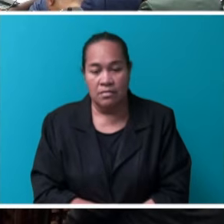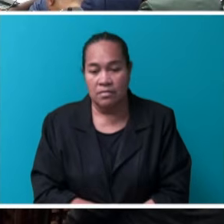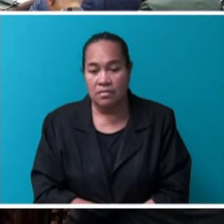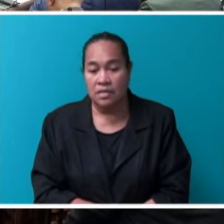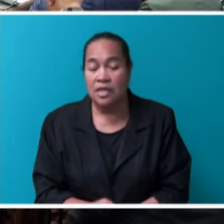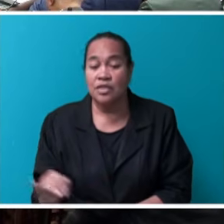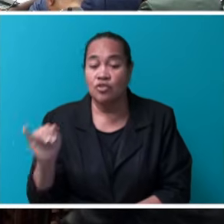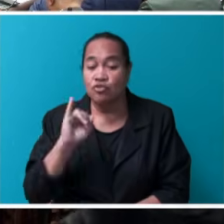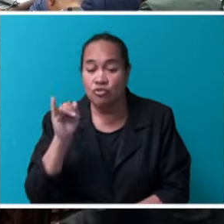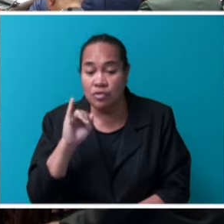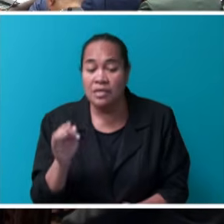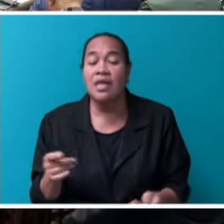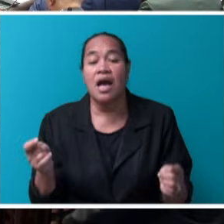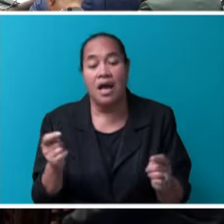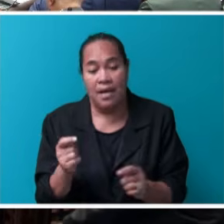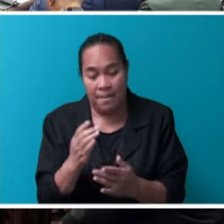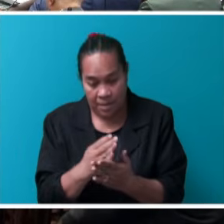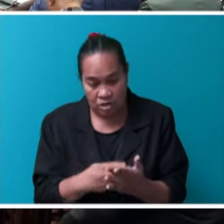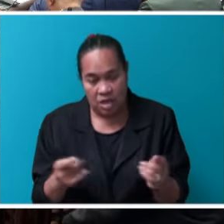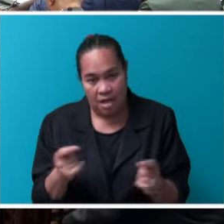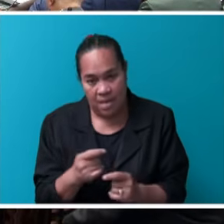Insurance Budget Amendment Bill,